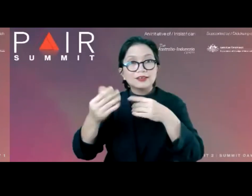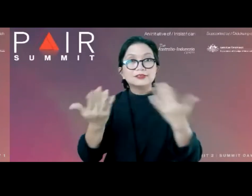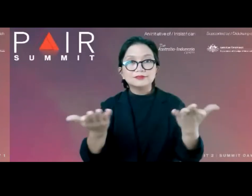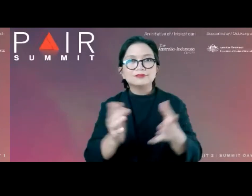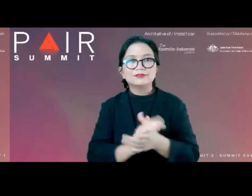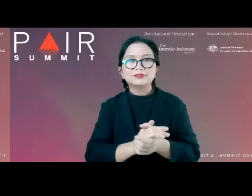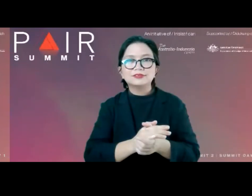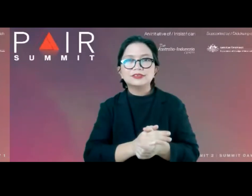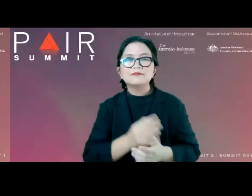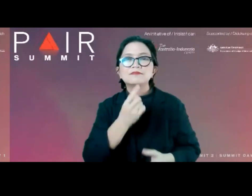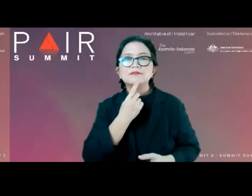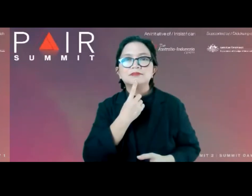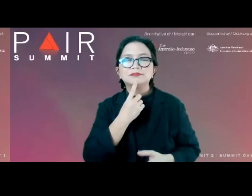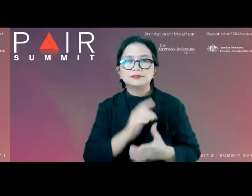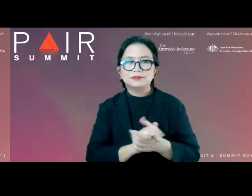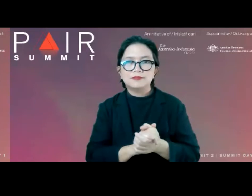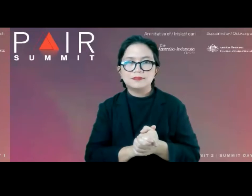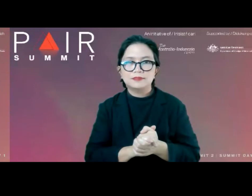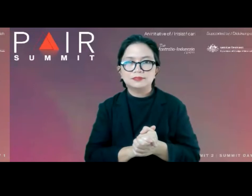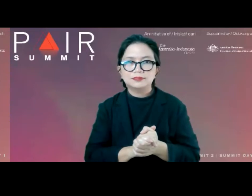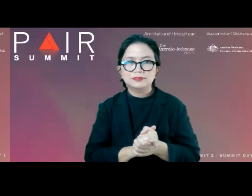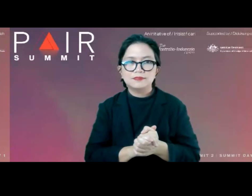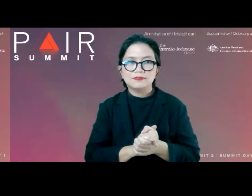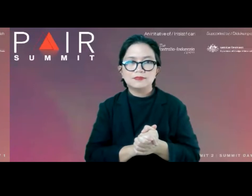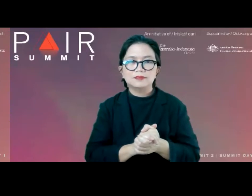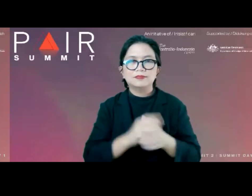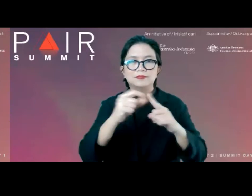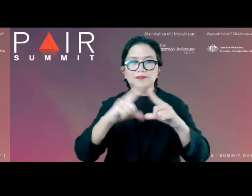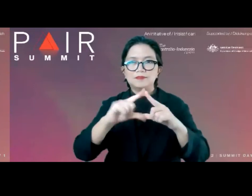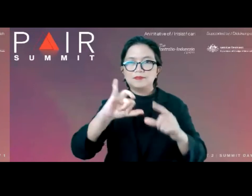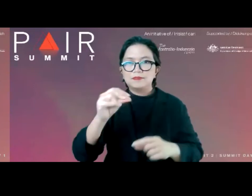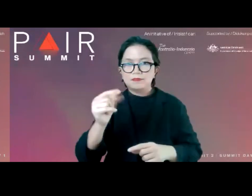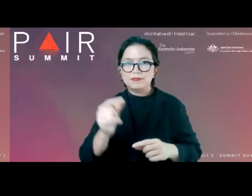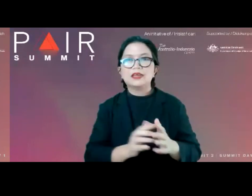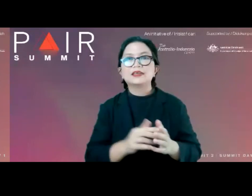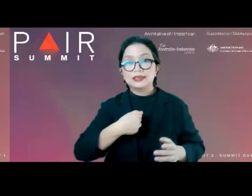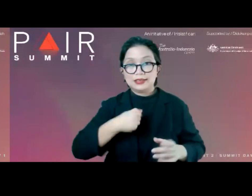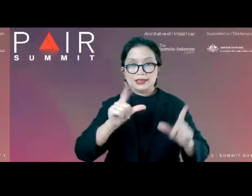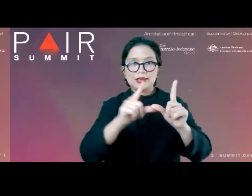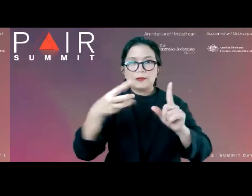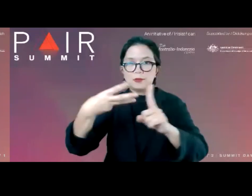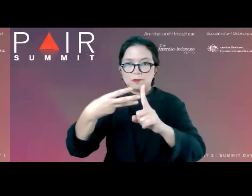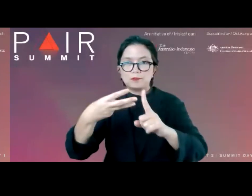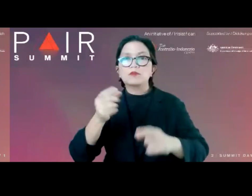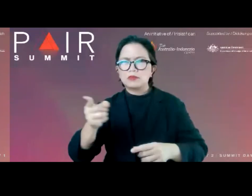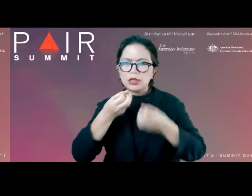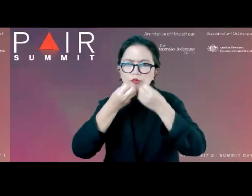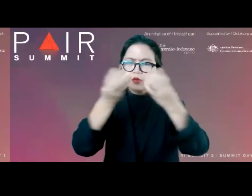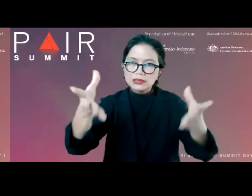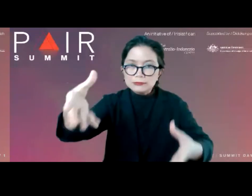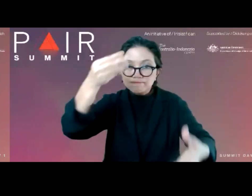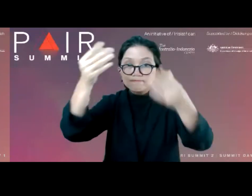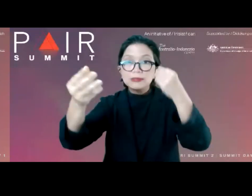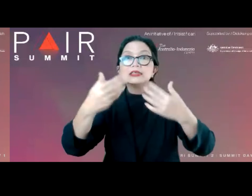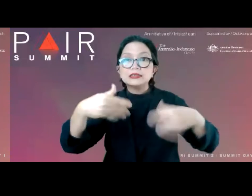Australia-Indonesia research part of the website. We will be providing information after this webinar as well. So if you're on our mailing